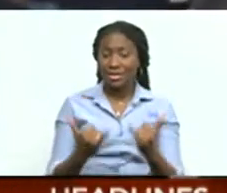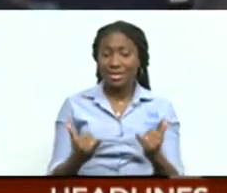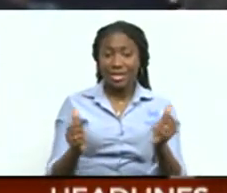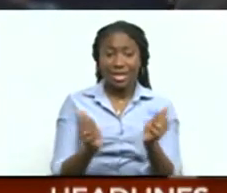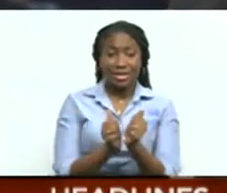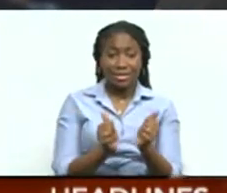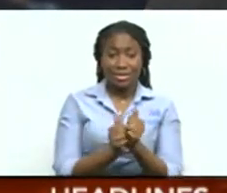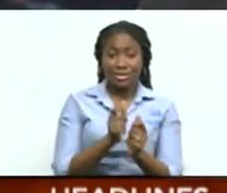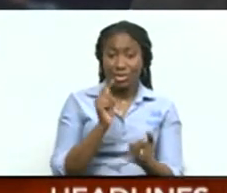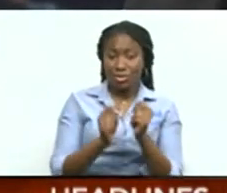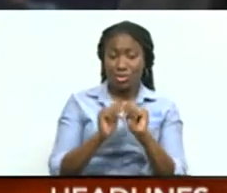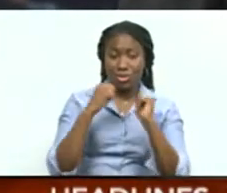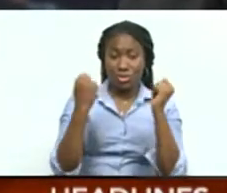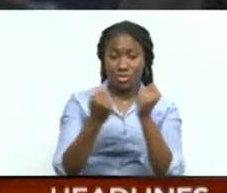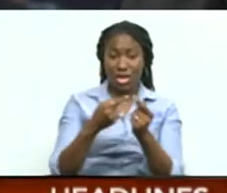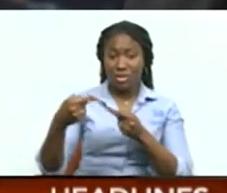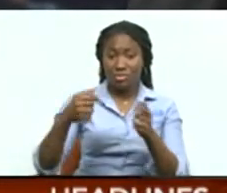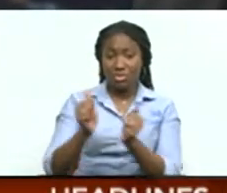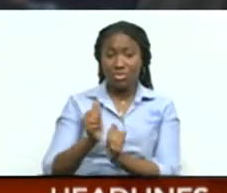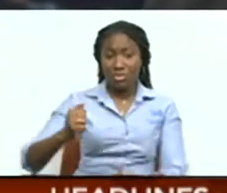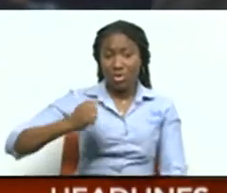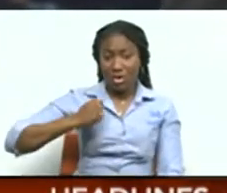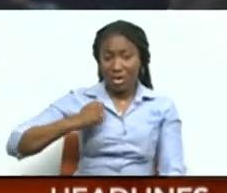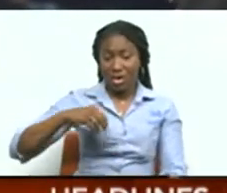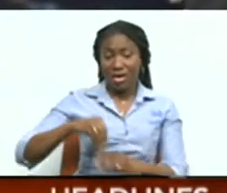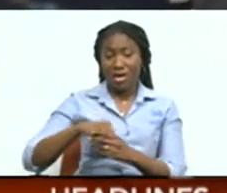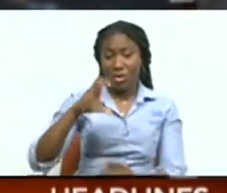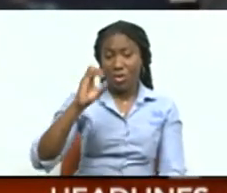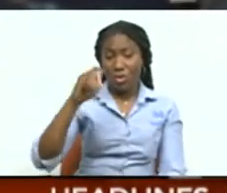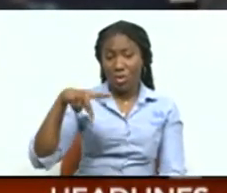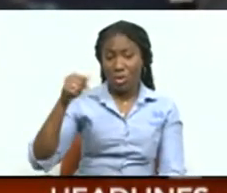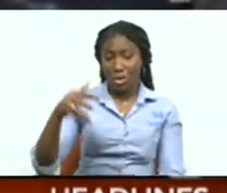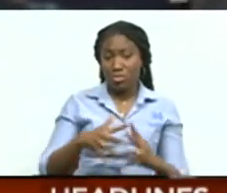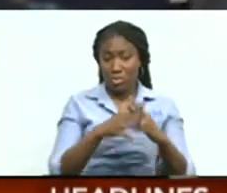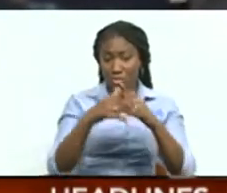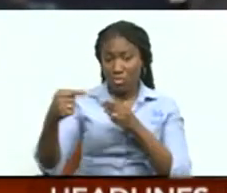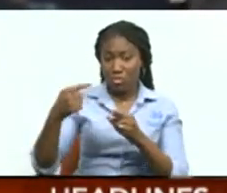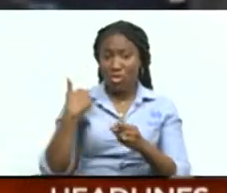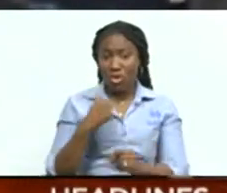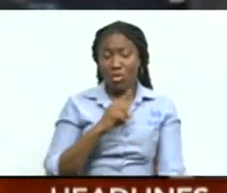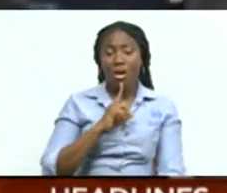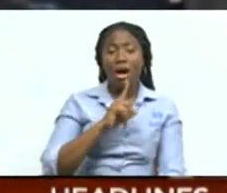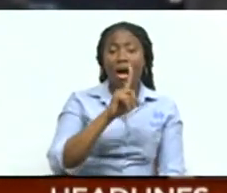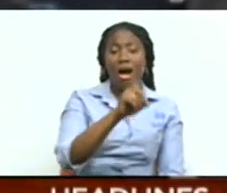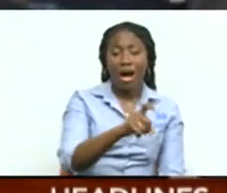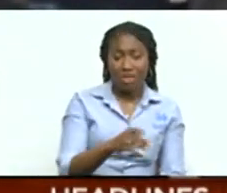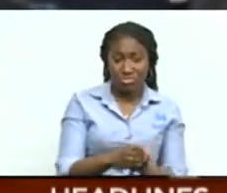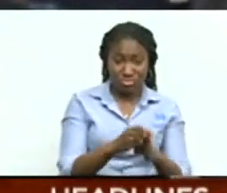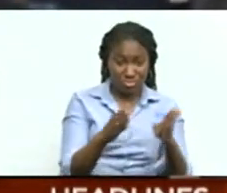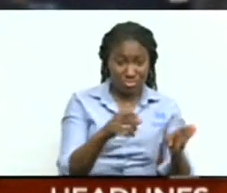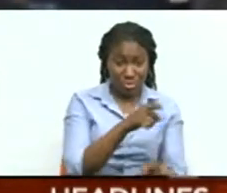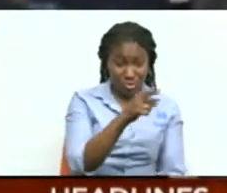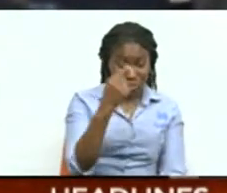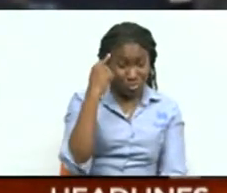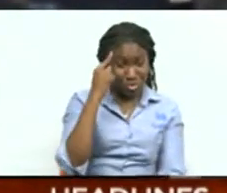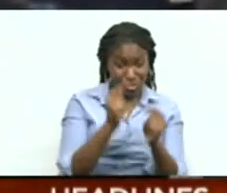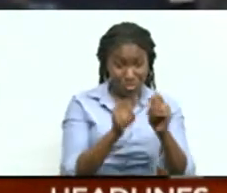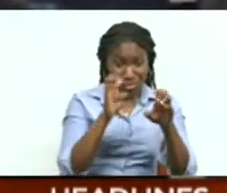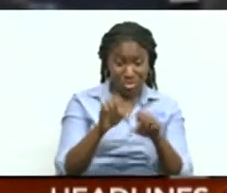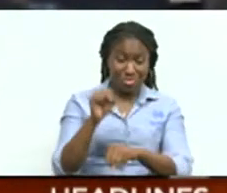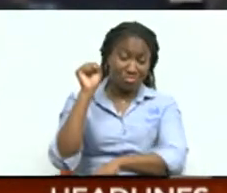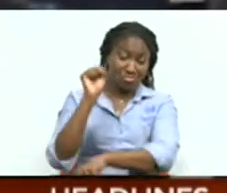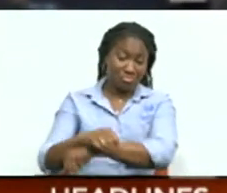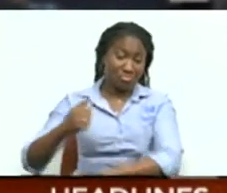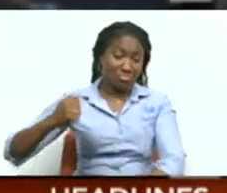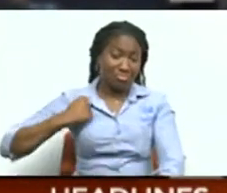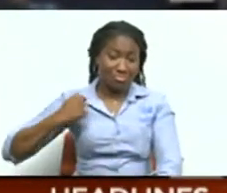to tangle with Canada in that CONMEBOL Copa America play-in, we asked in our People Say question tonight, are you confident Trinidad and Tobago